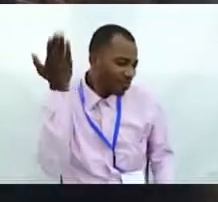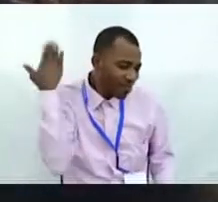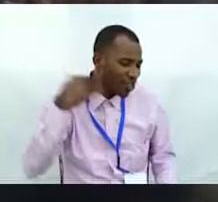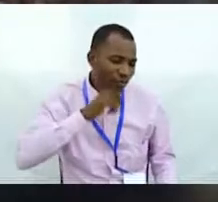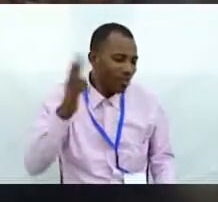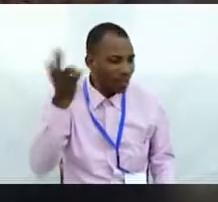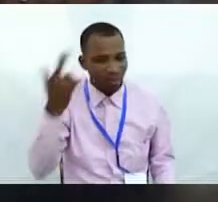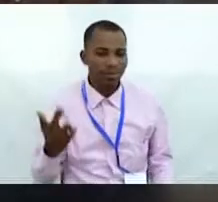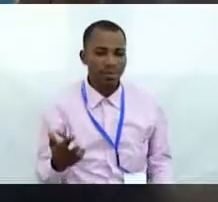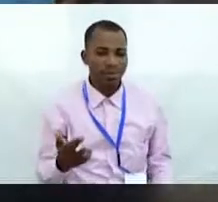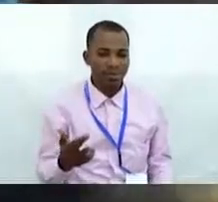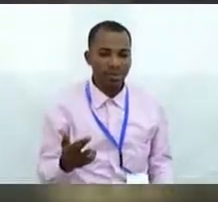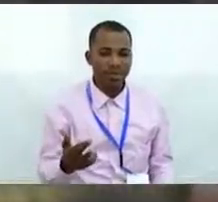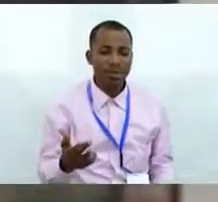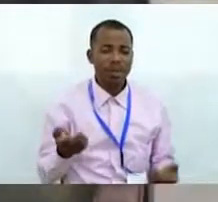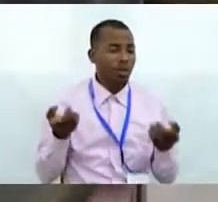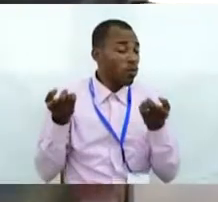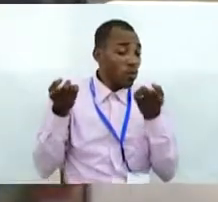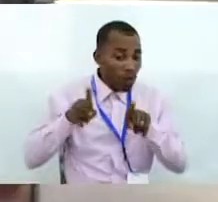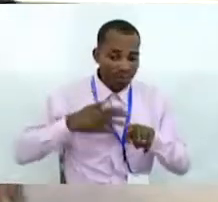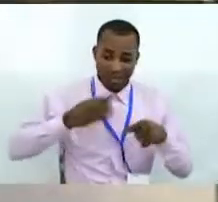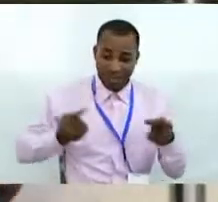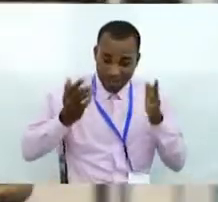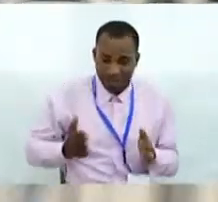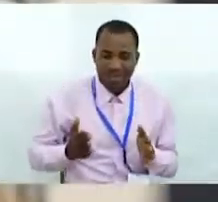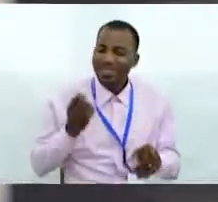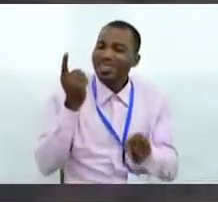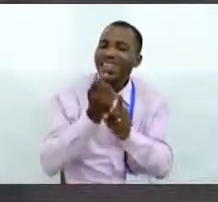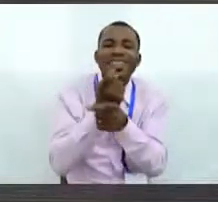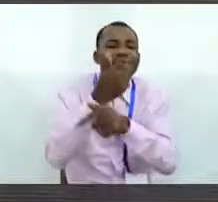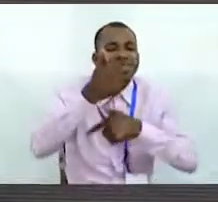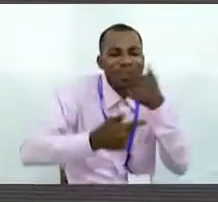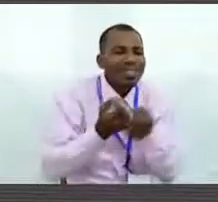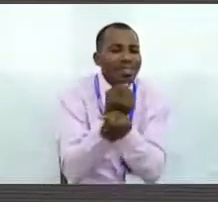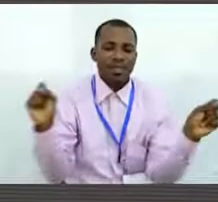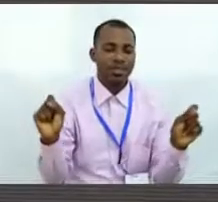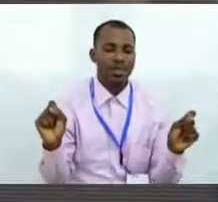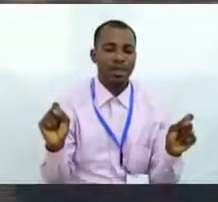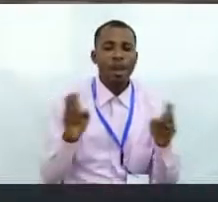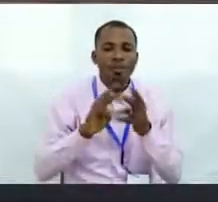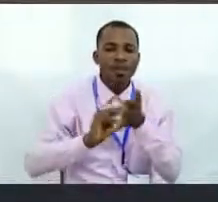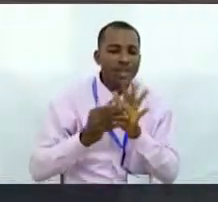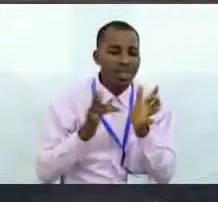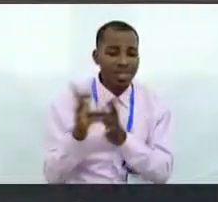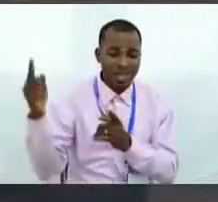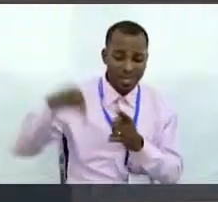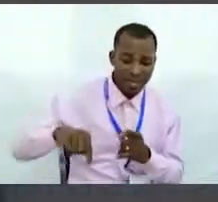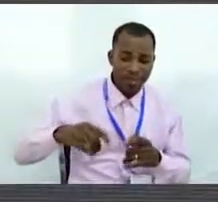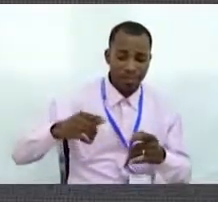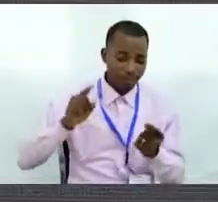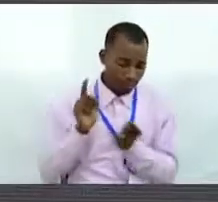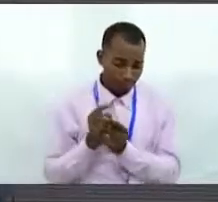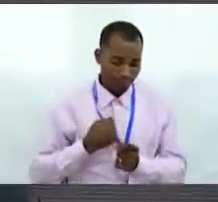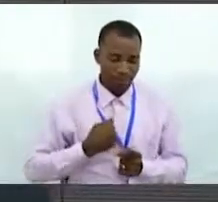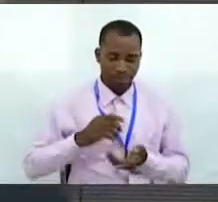Once I was a sinner, saved by grace. He just put off your dirty clothing and